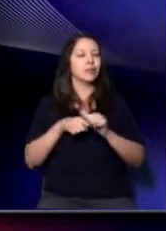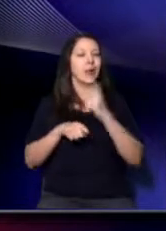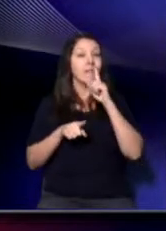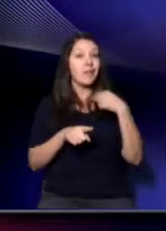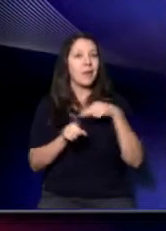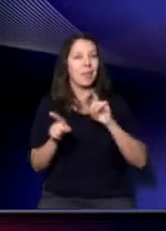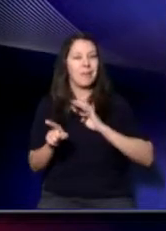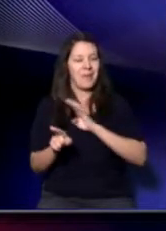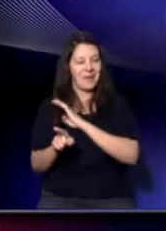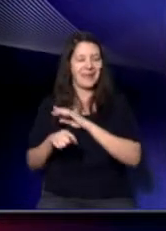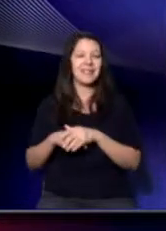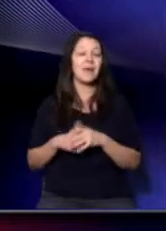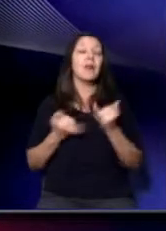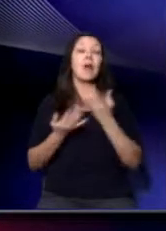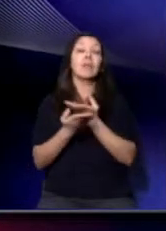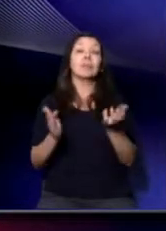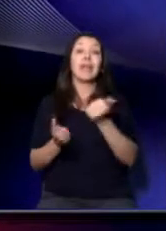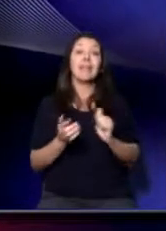for anybody?